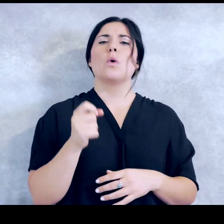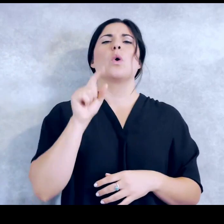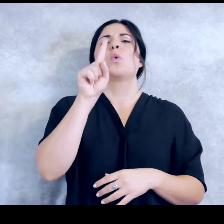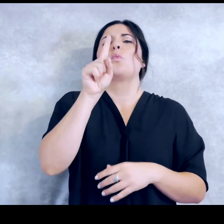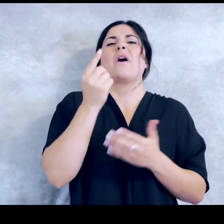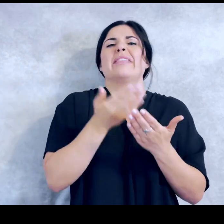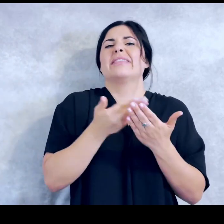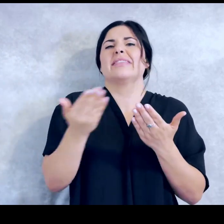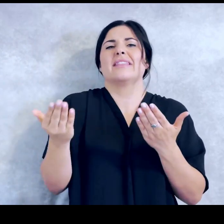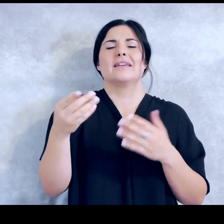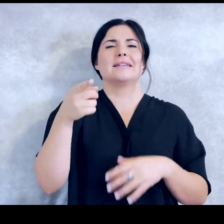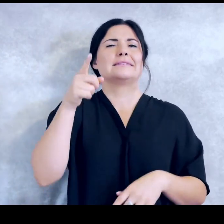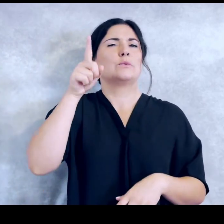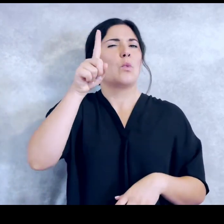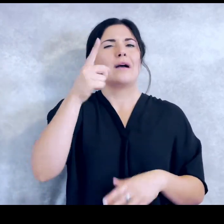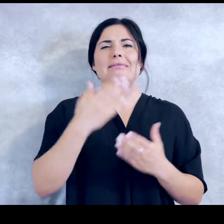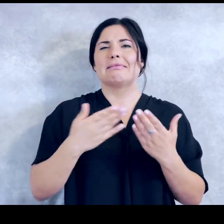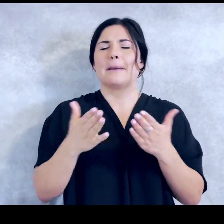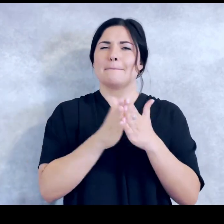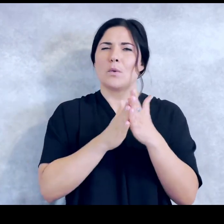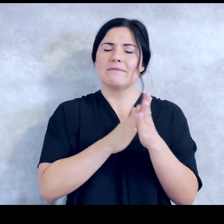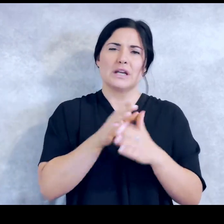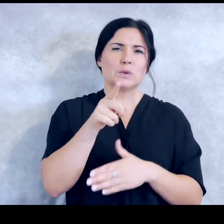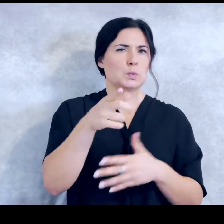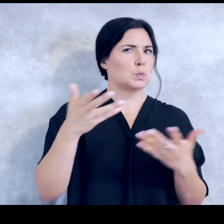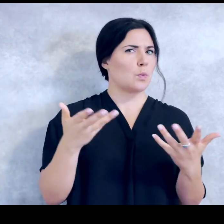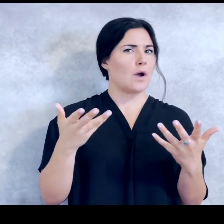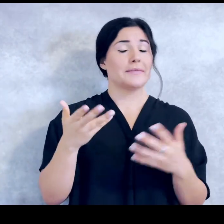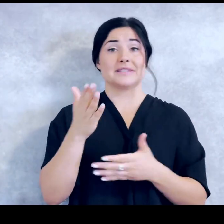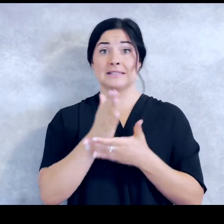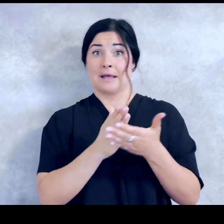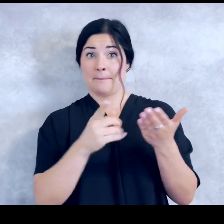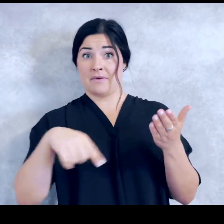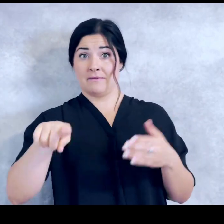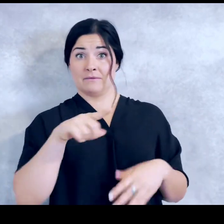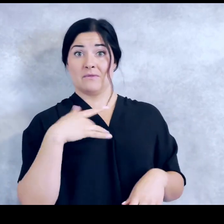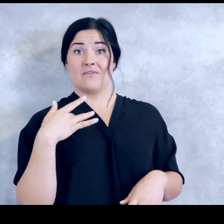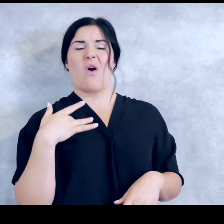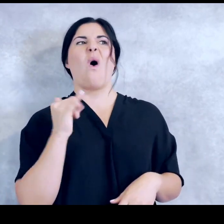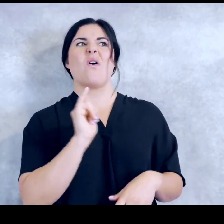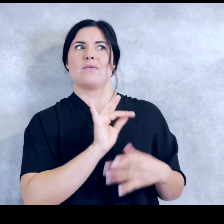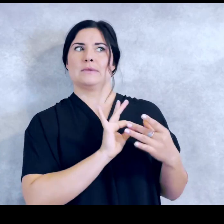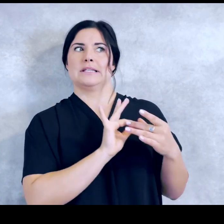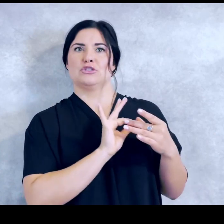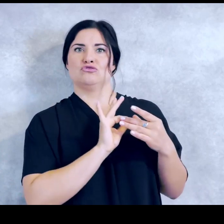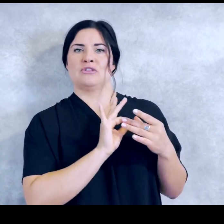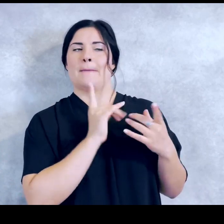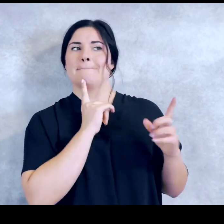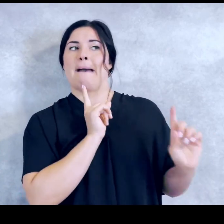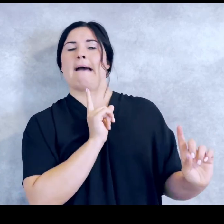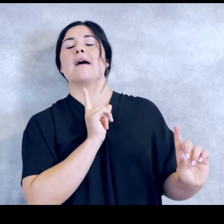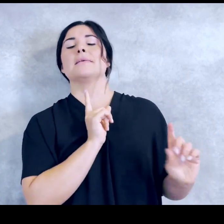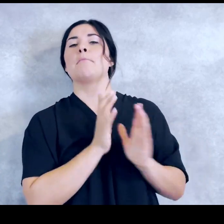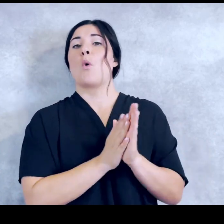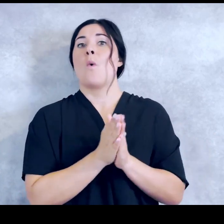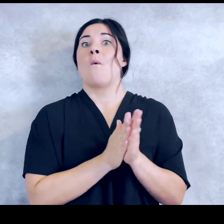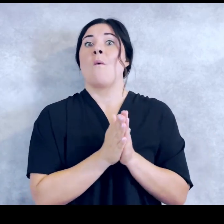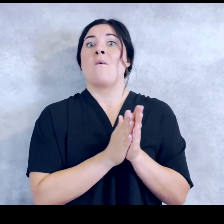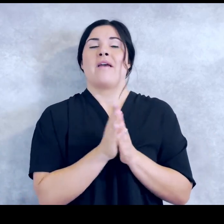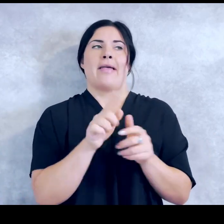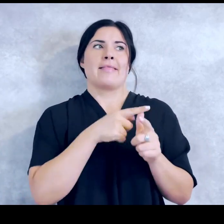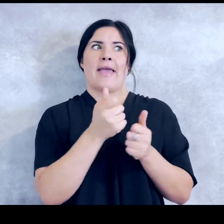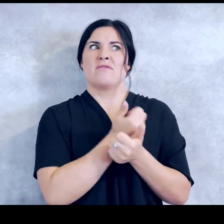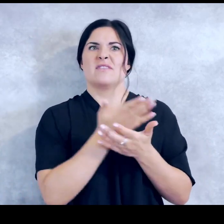that one thing? What's that thing that's motivating you? Because some of you got this idea that once I get that relationship and